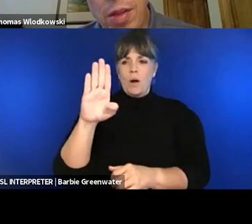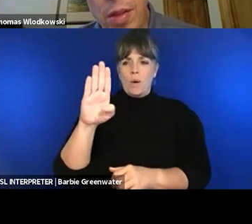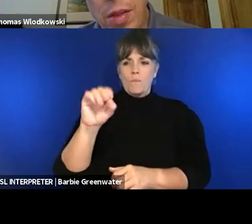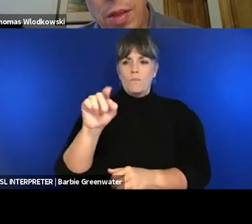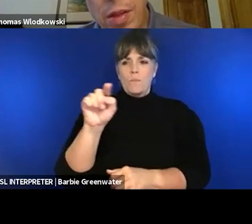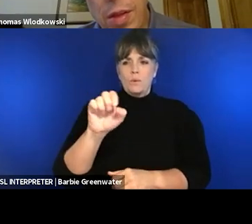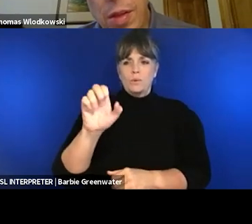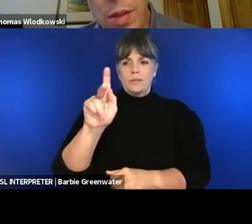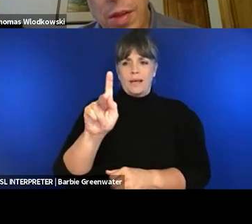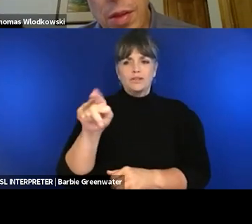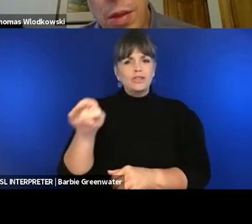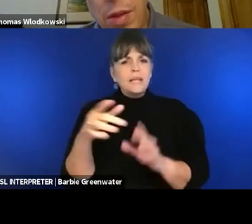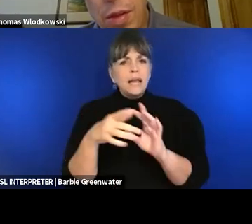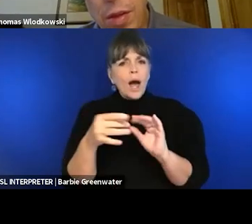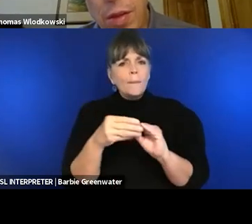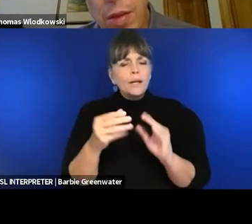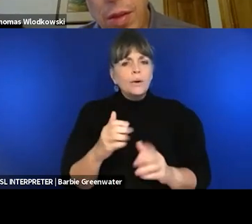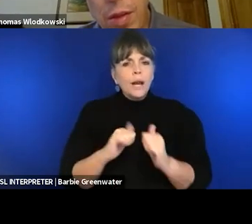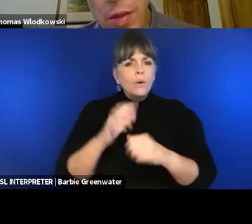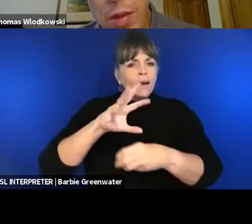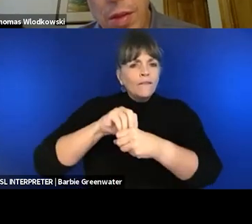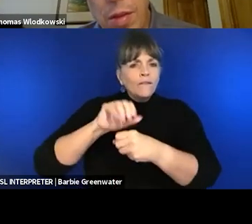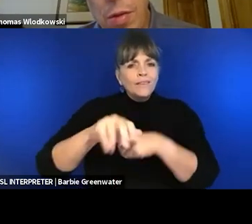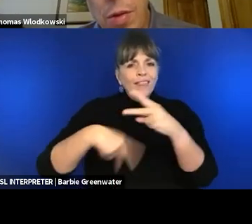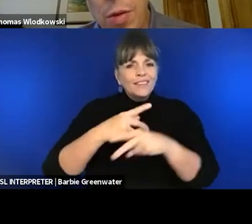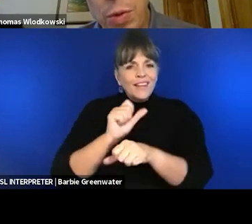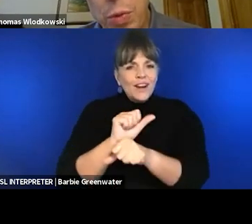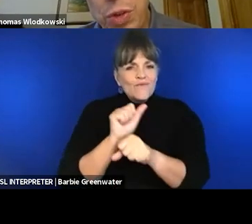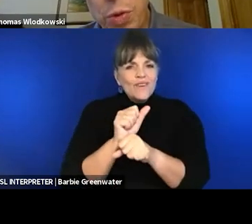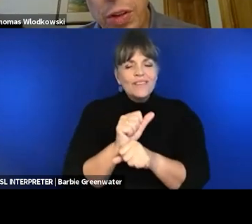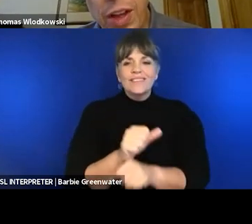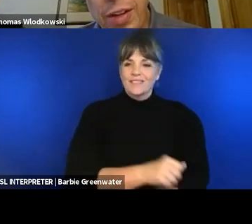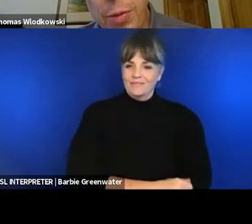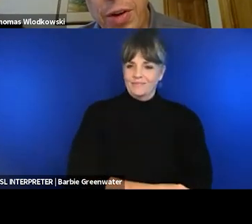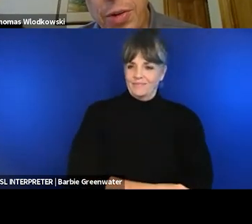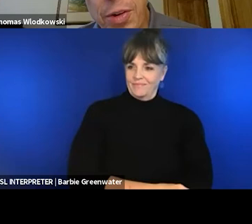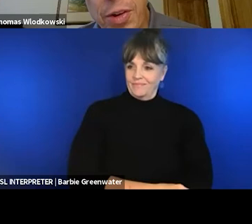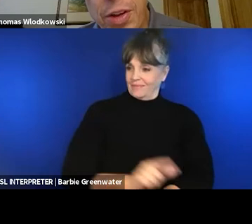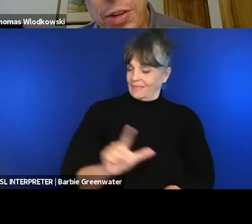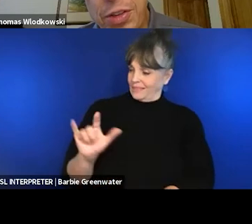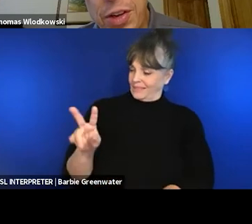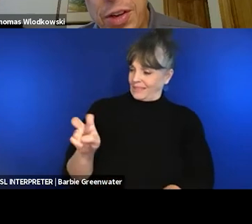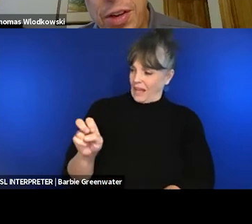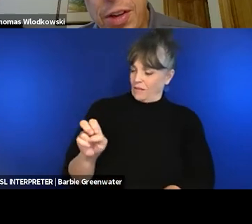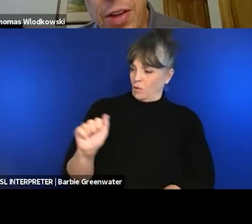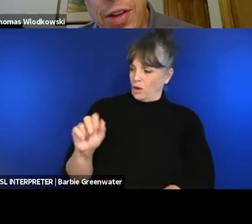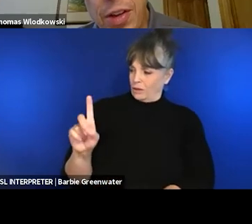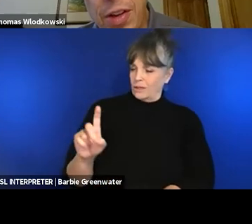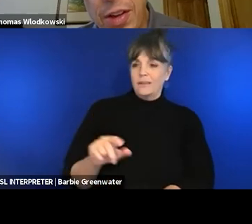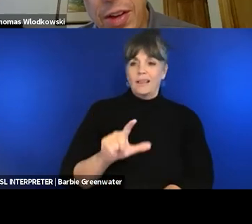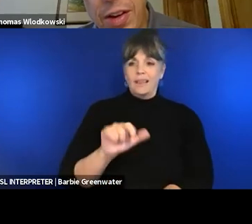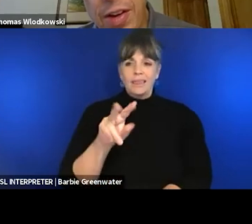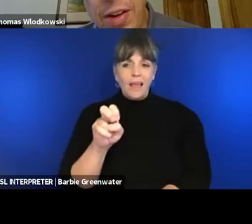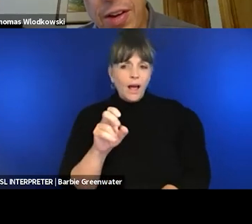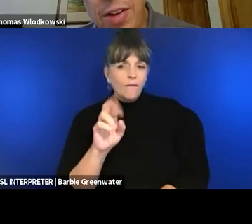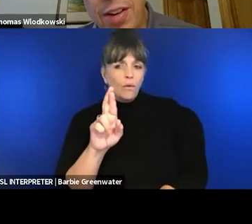can I find information on how to get involved in this work? Which work? Live work or audio description? Live work,